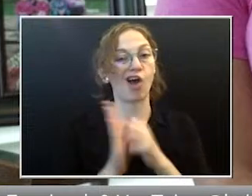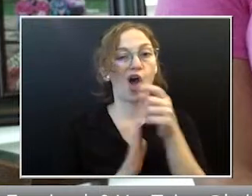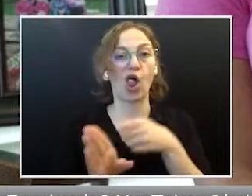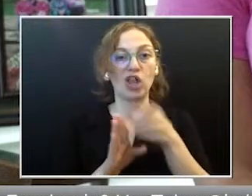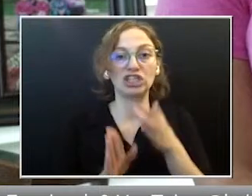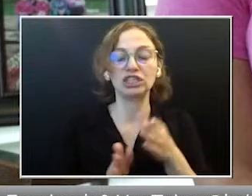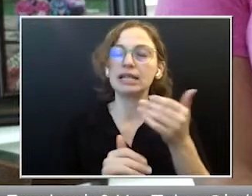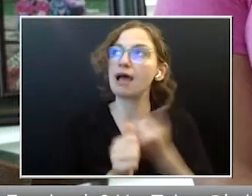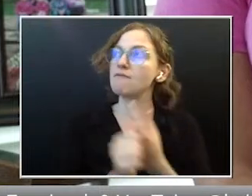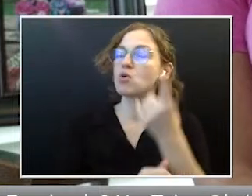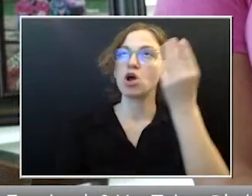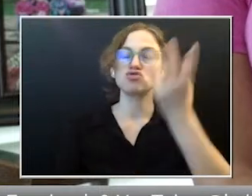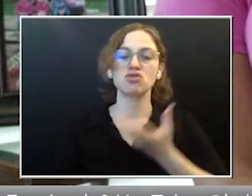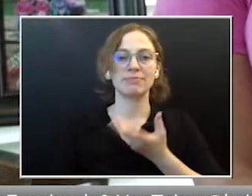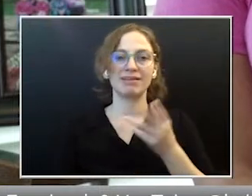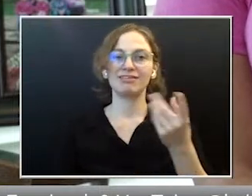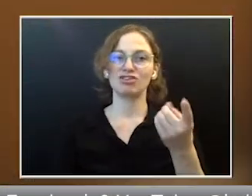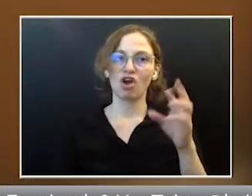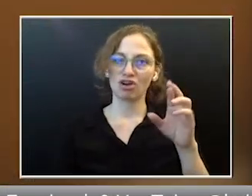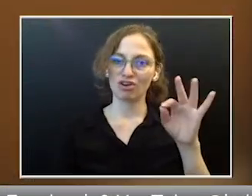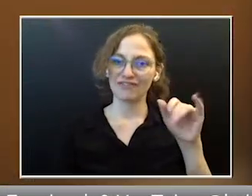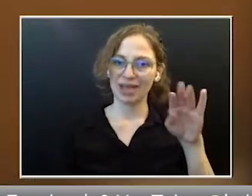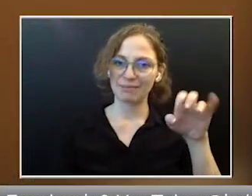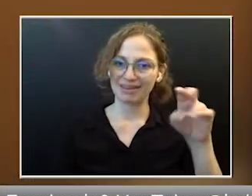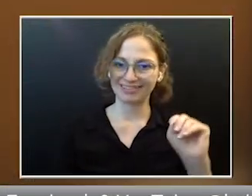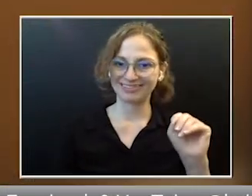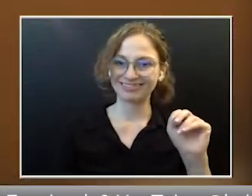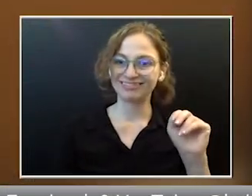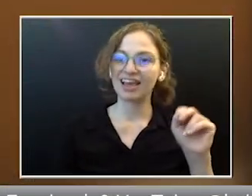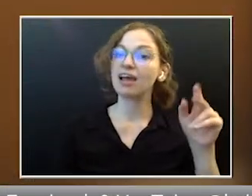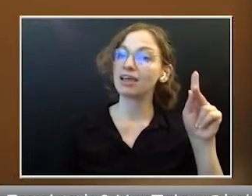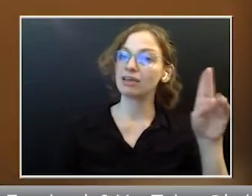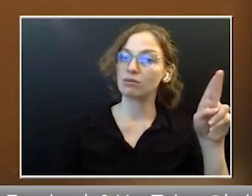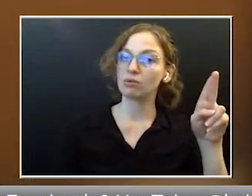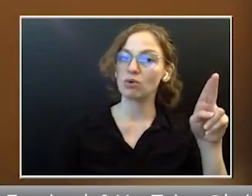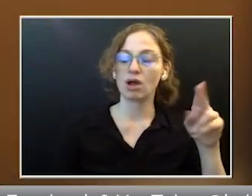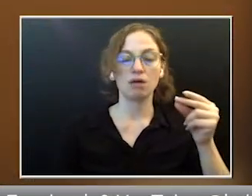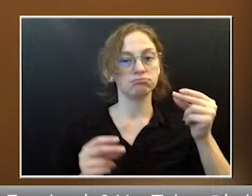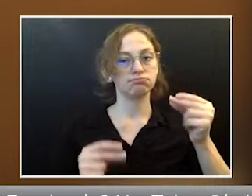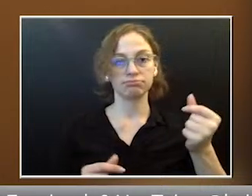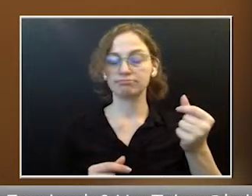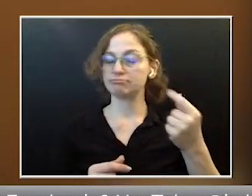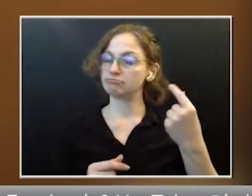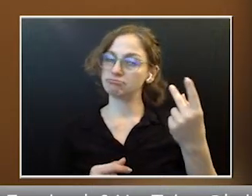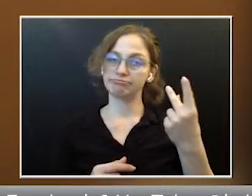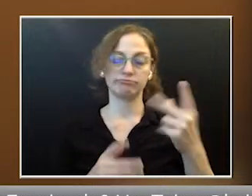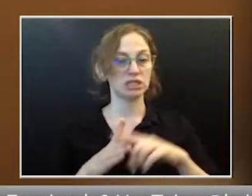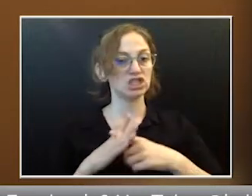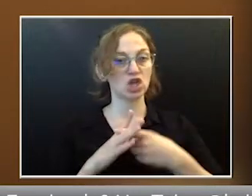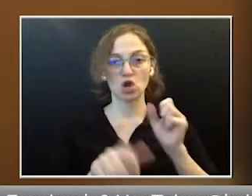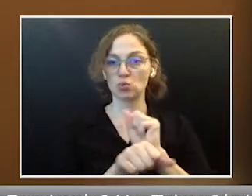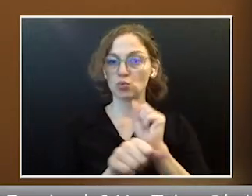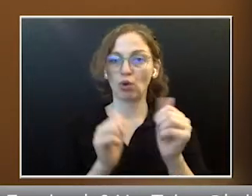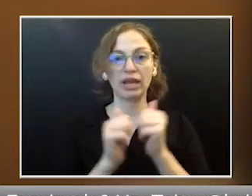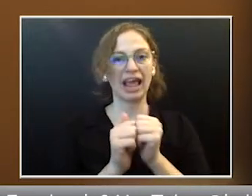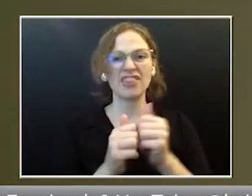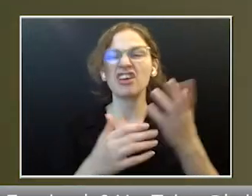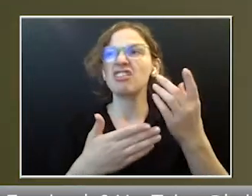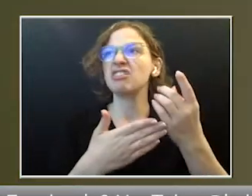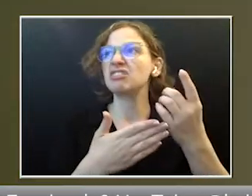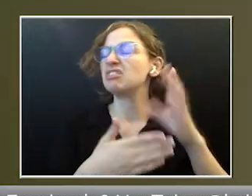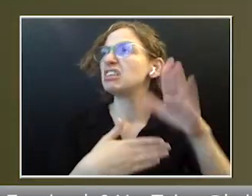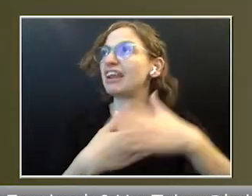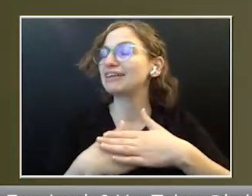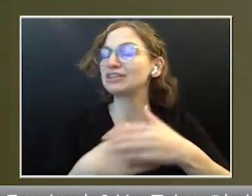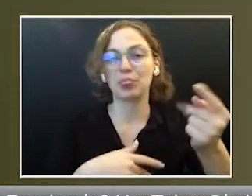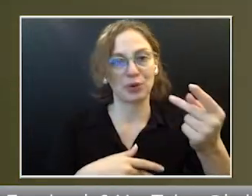got me in right away. And they were starting chemotherapy that following Thursday. So it wasn't even a week. Angela